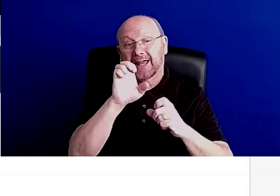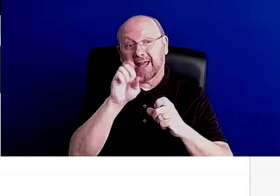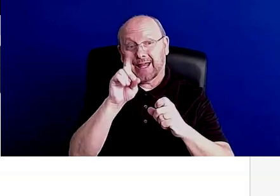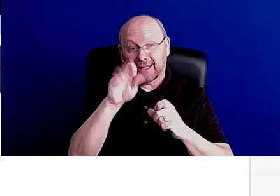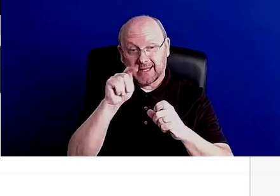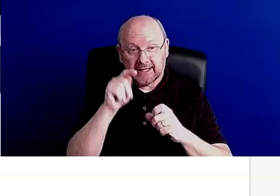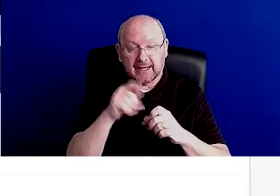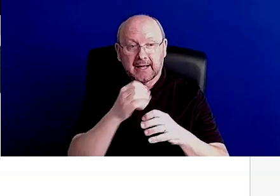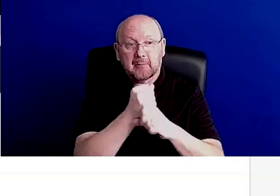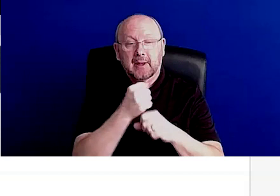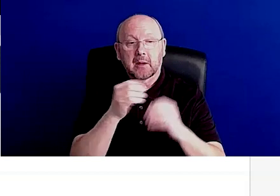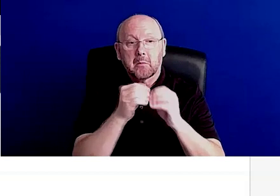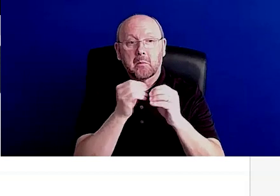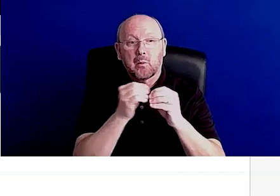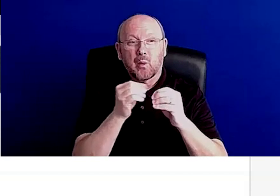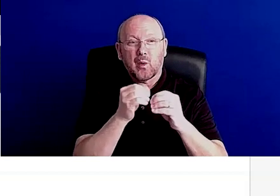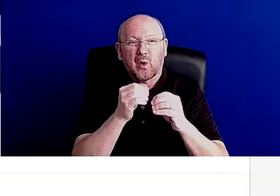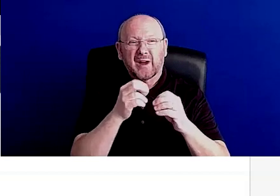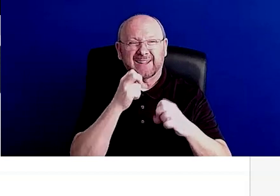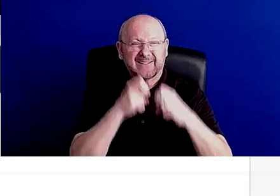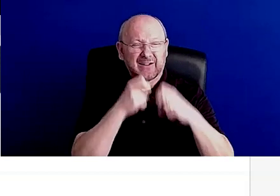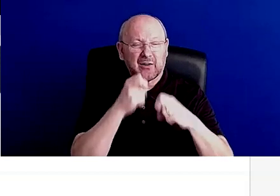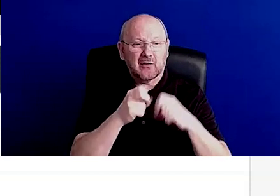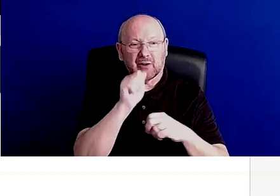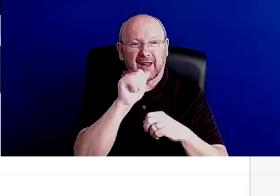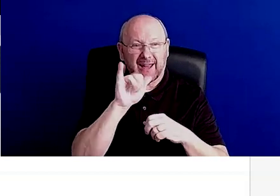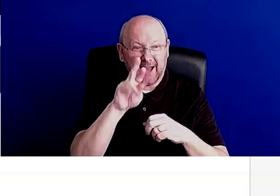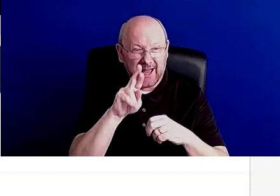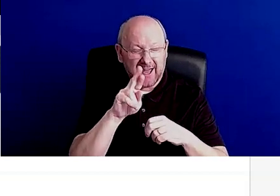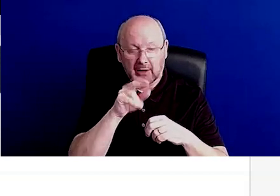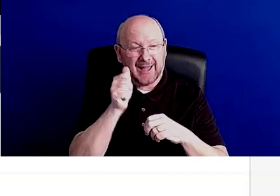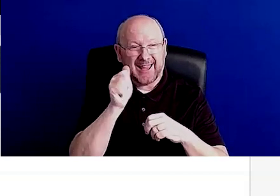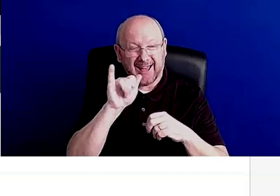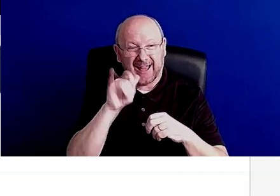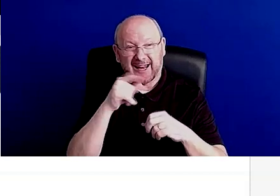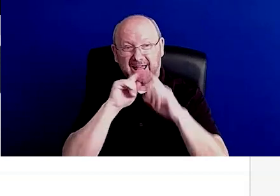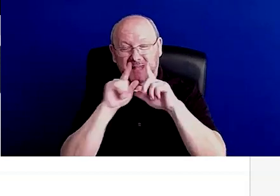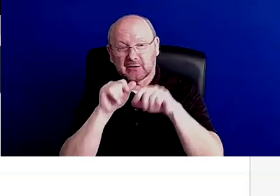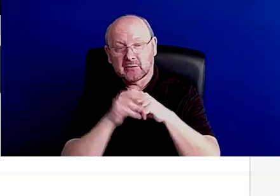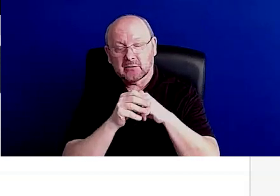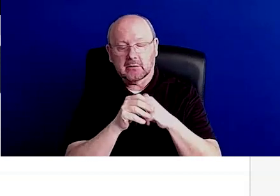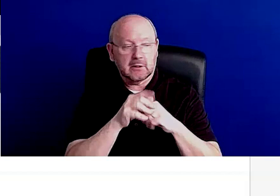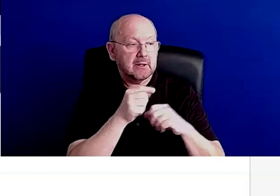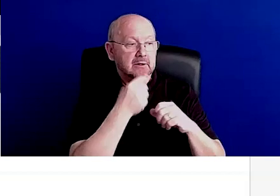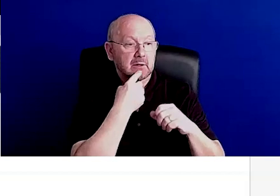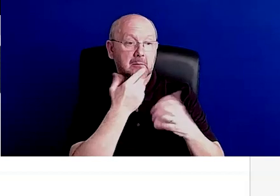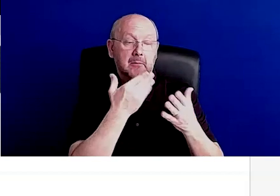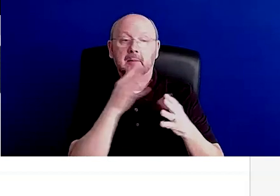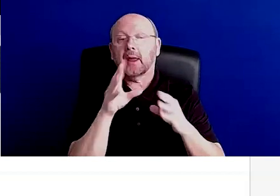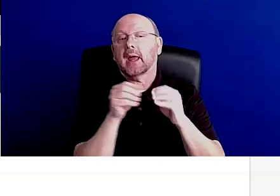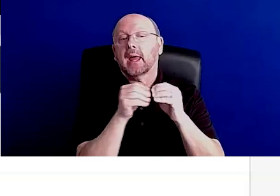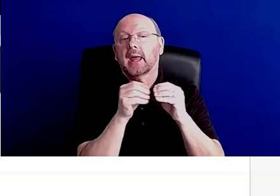and LLMs to be able to answer it? And I got a response that tells it, hey, you know what? Maybe you want to put some more